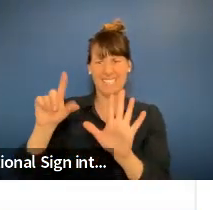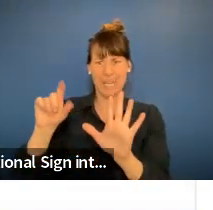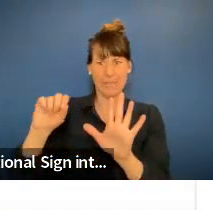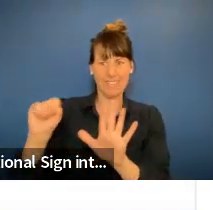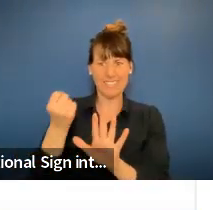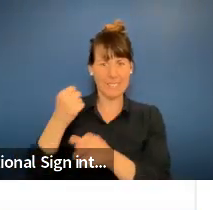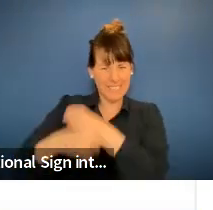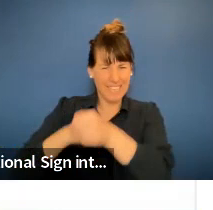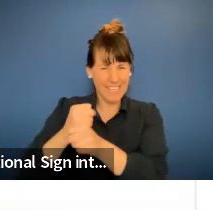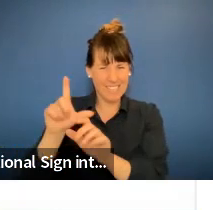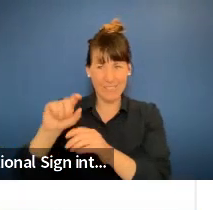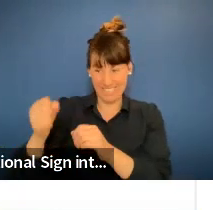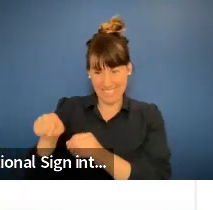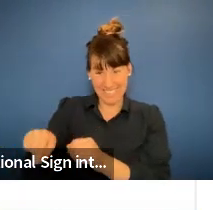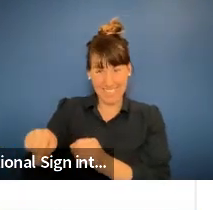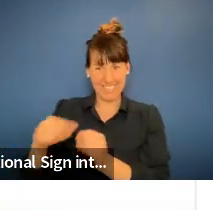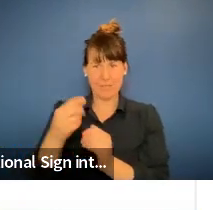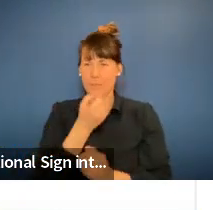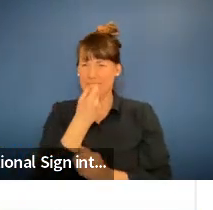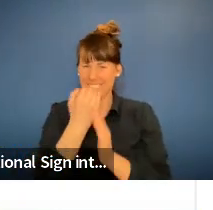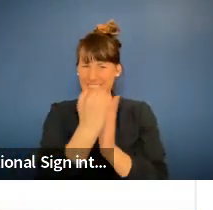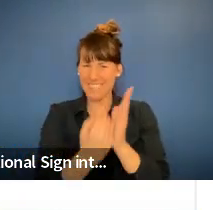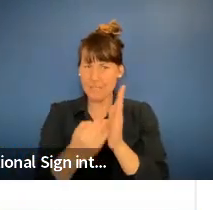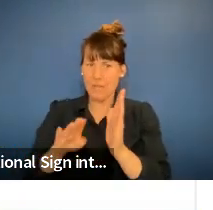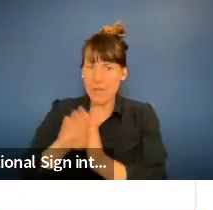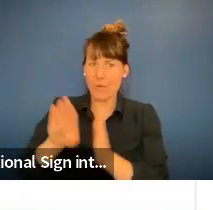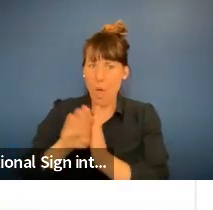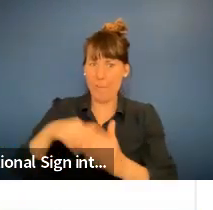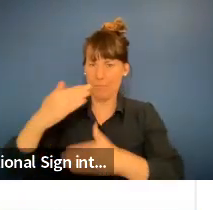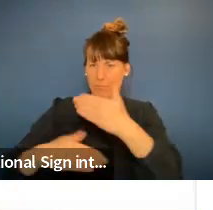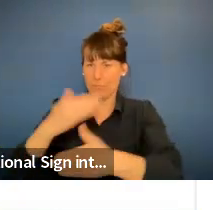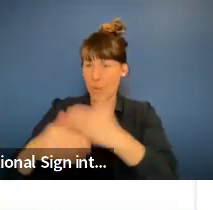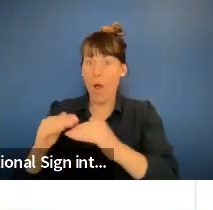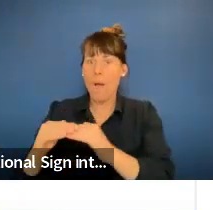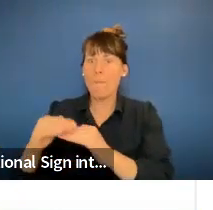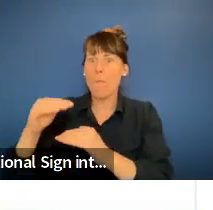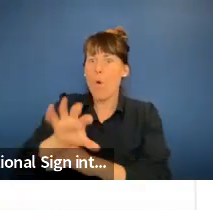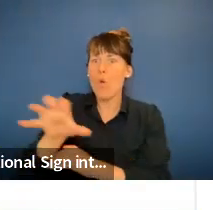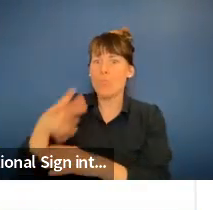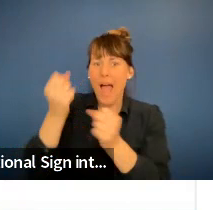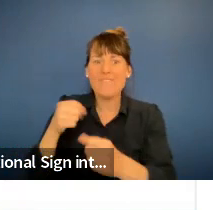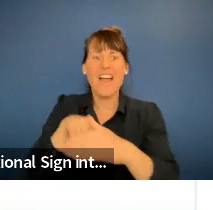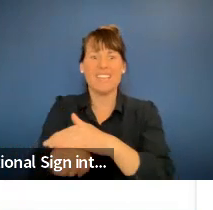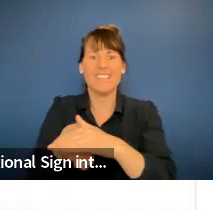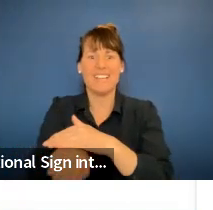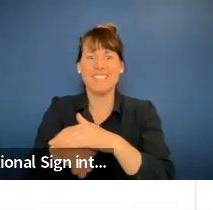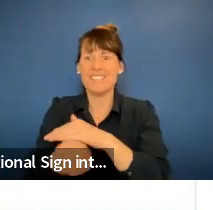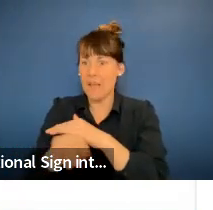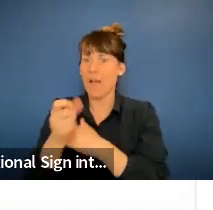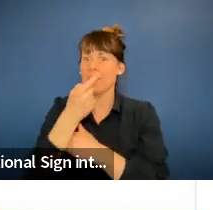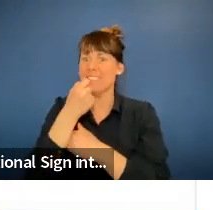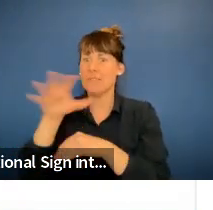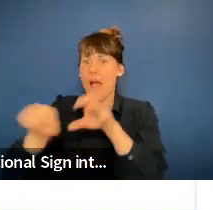to medicines, had that essential medicine list, had created more awareness, had created